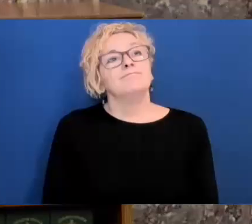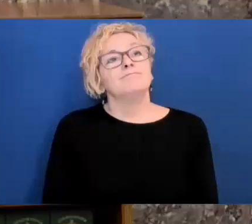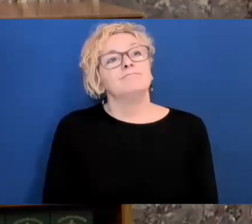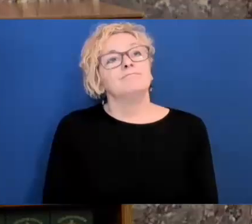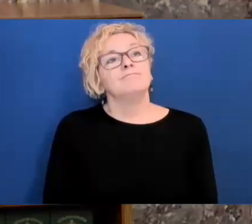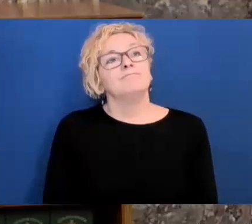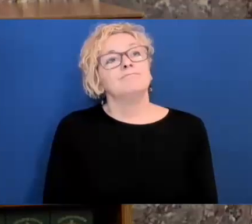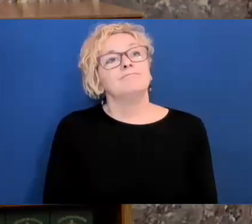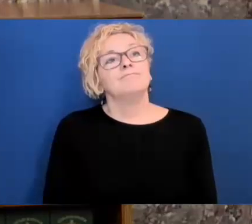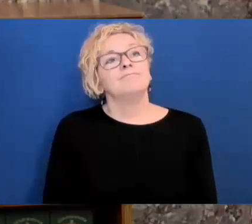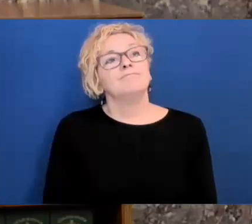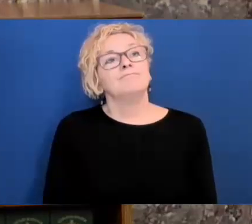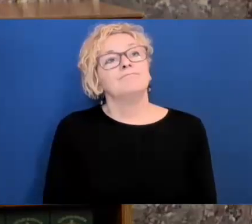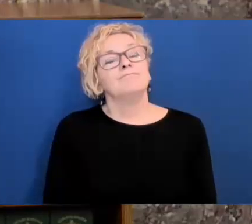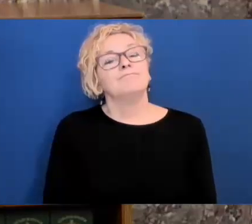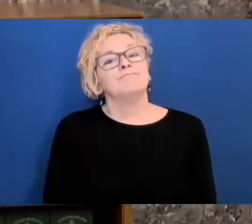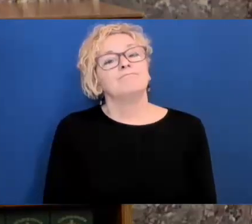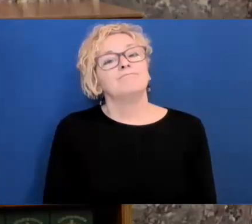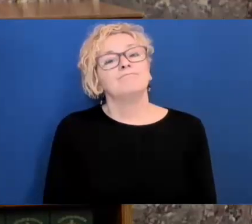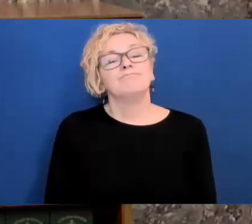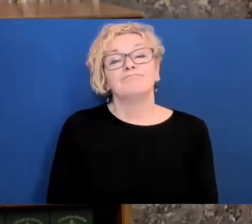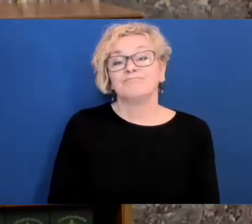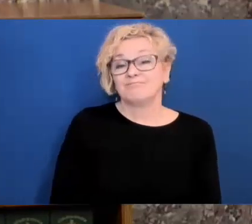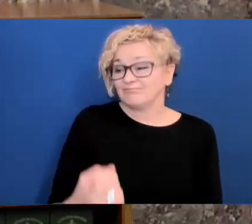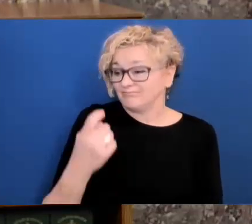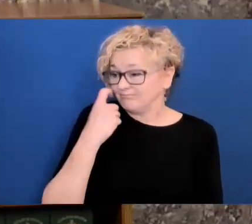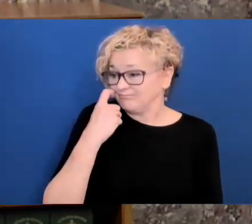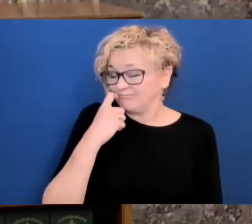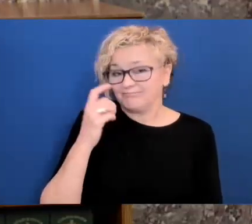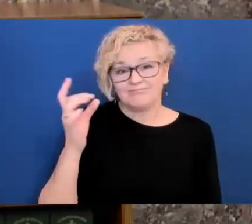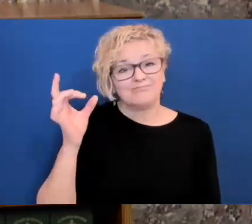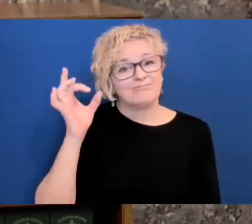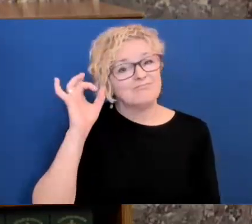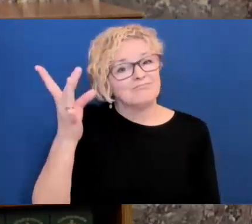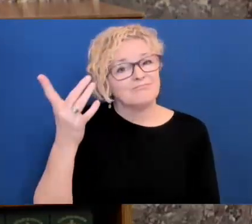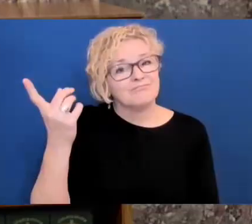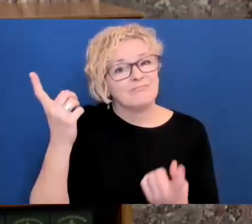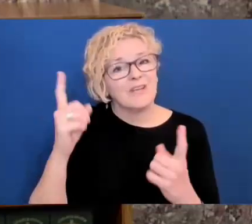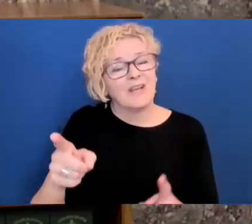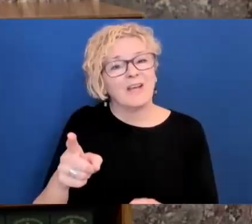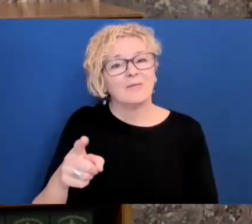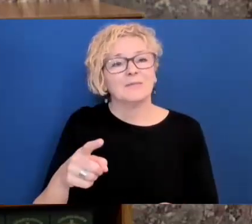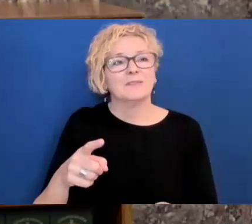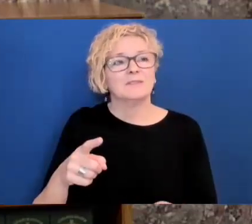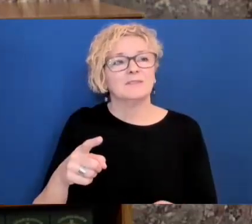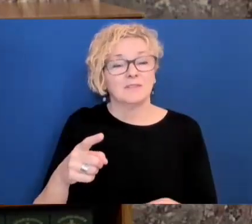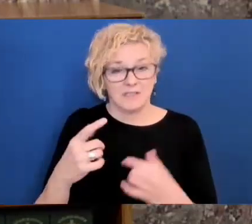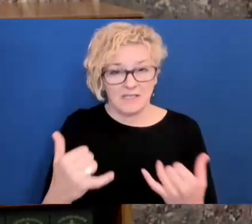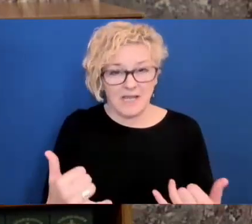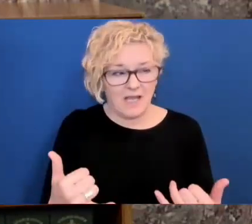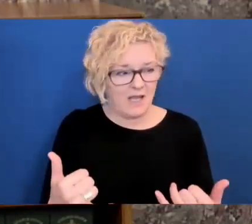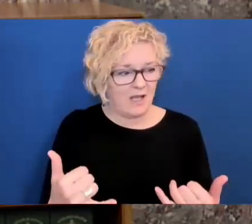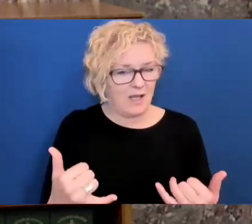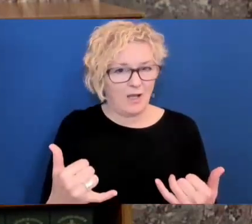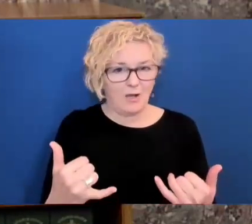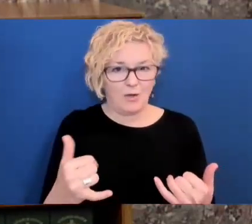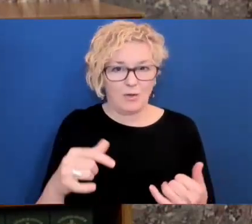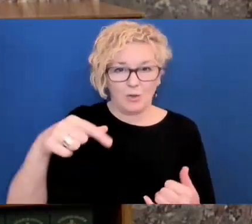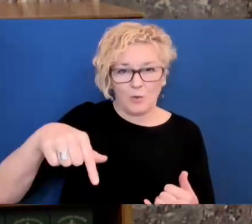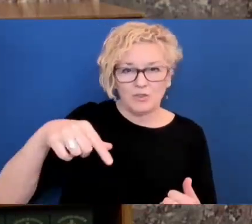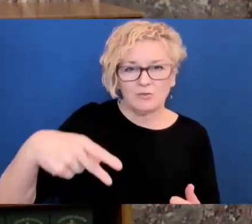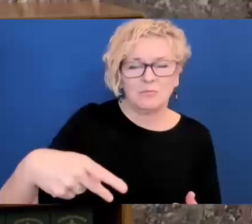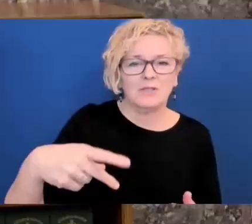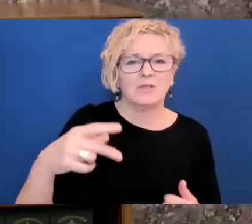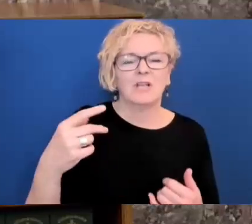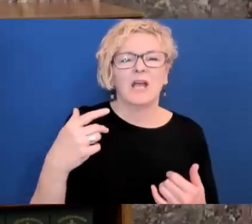I wish at this point we could be taking some time to doing other work other than to be asking questions in question period. But we